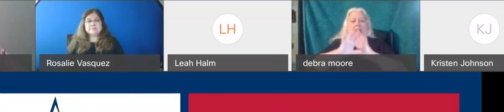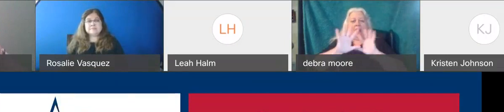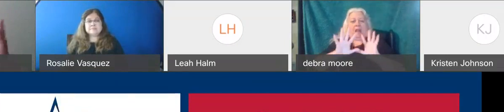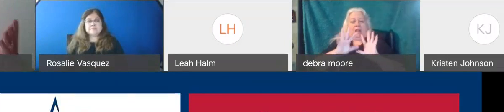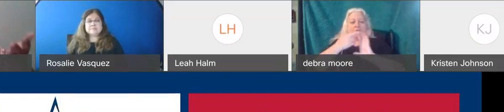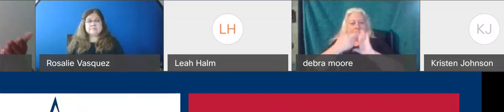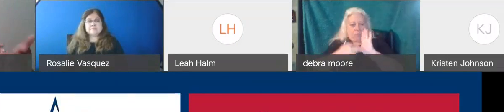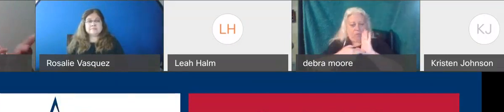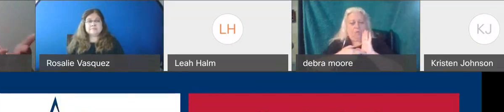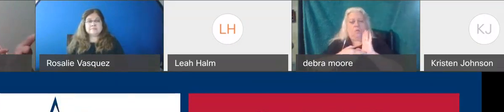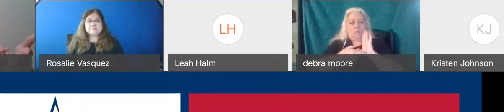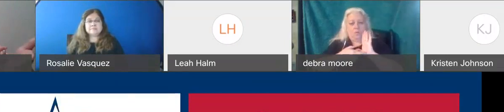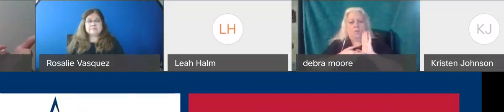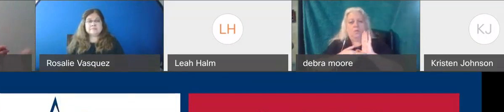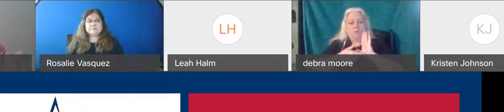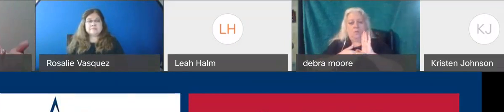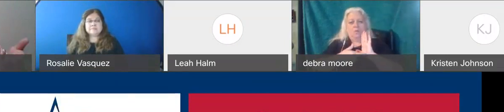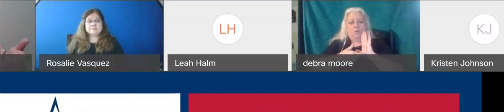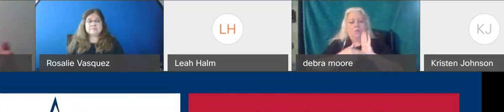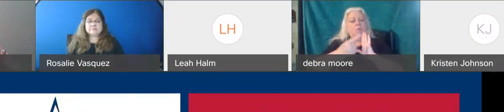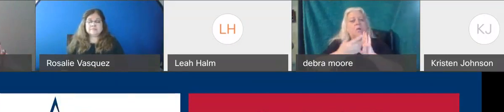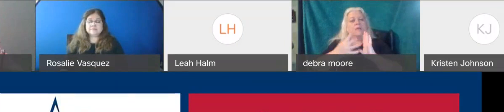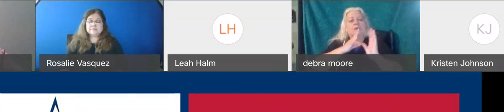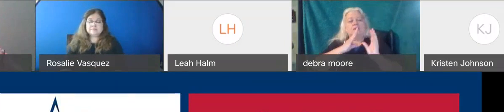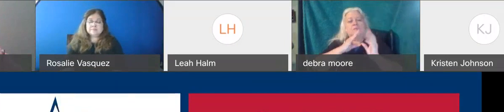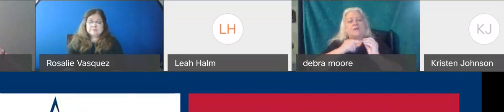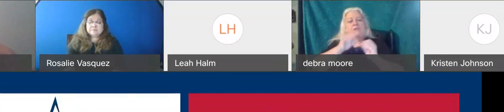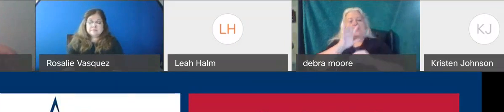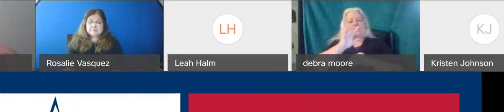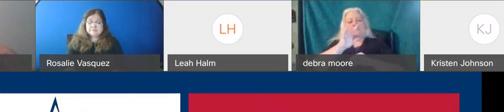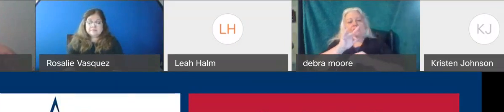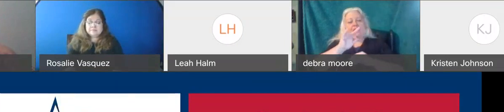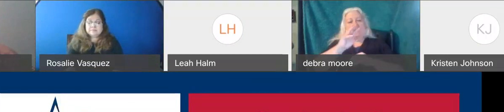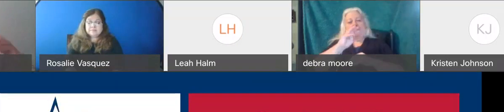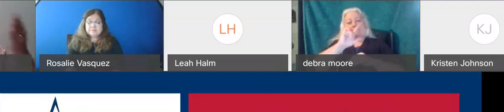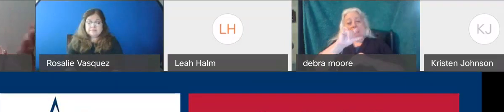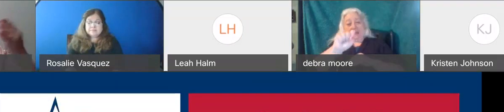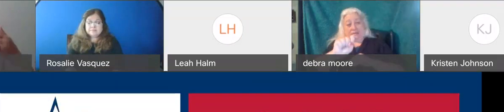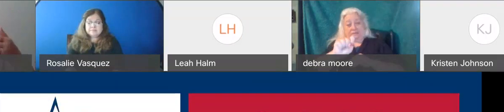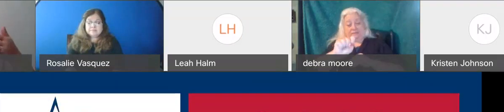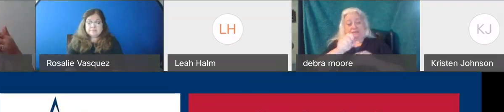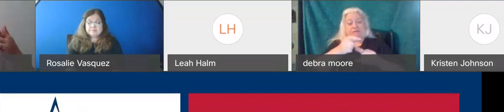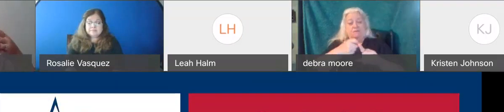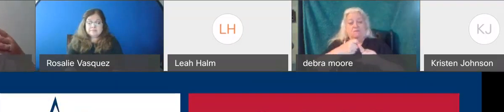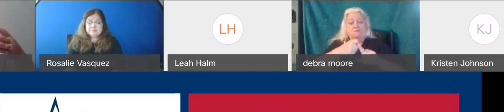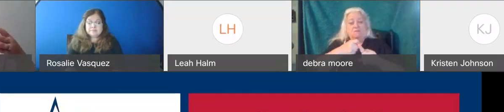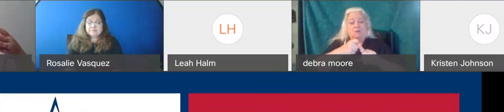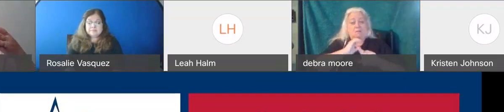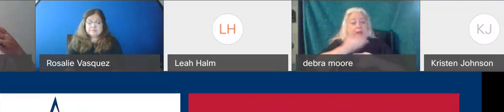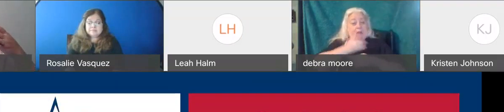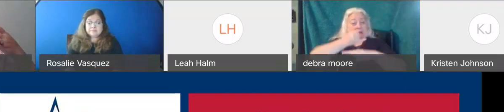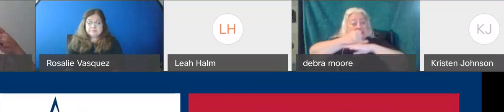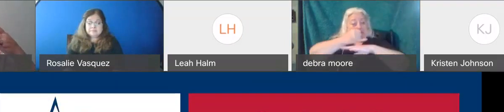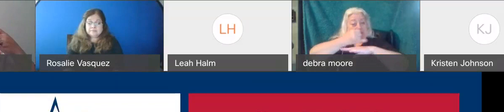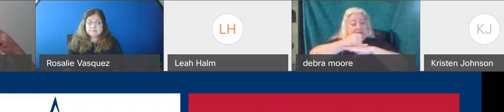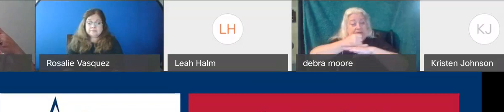because one of the things it talked about is the 25 miles from the closest LSC campus or center, which